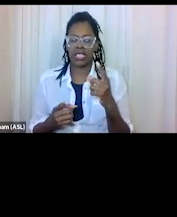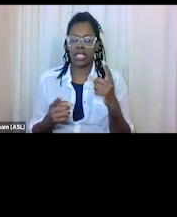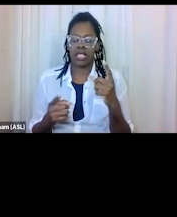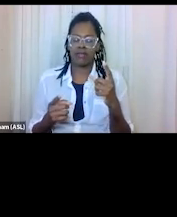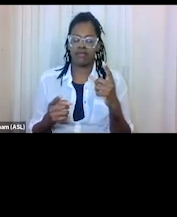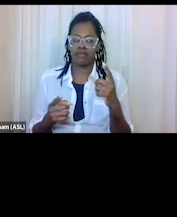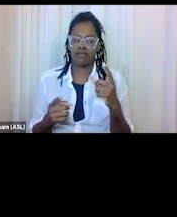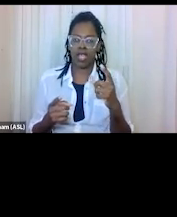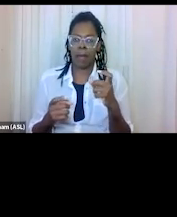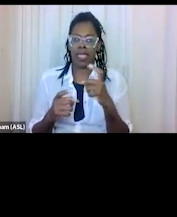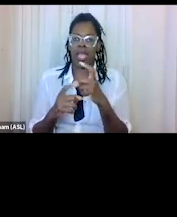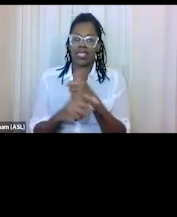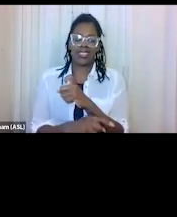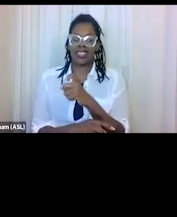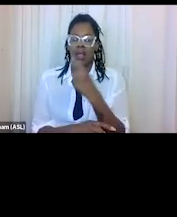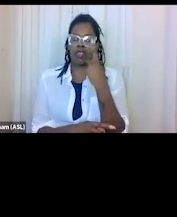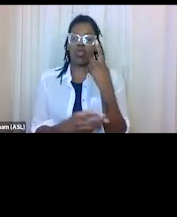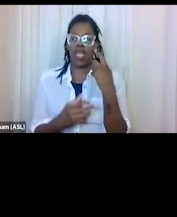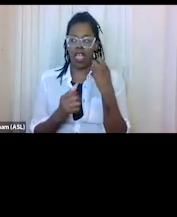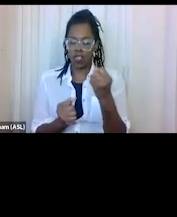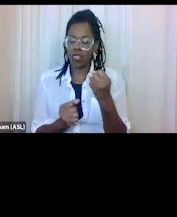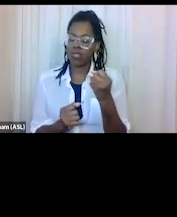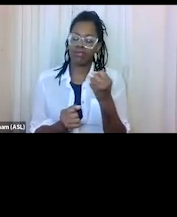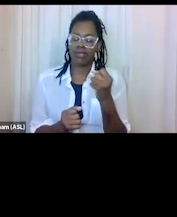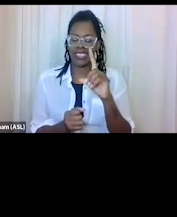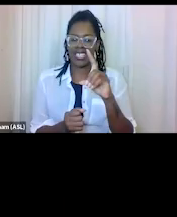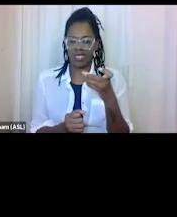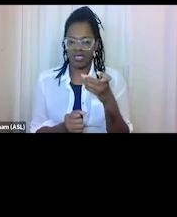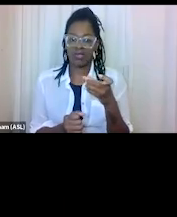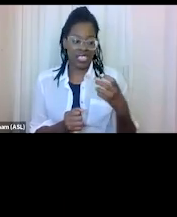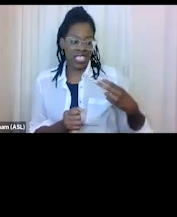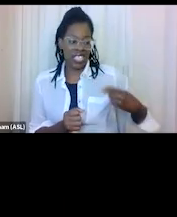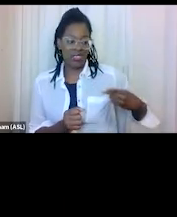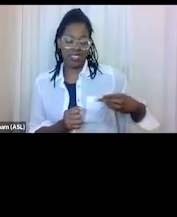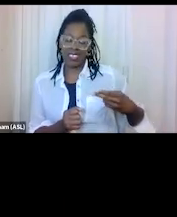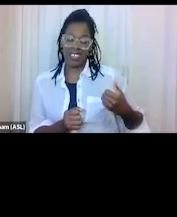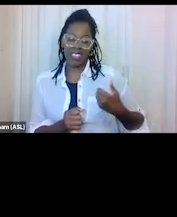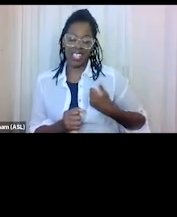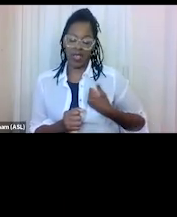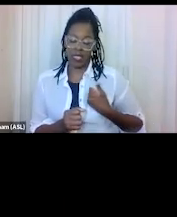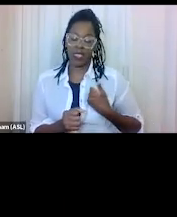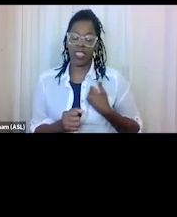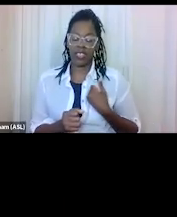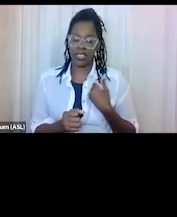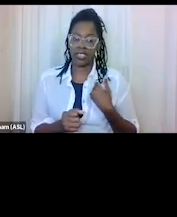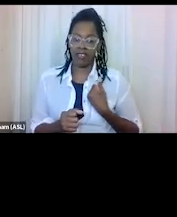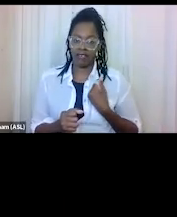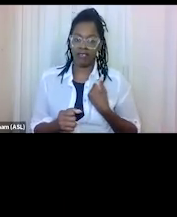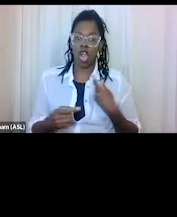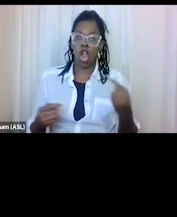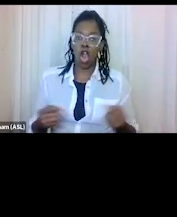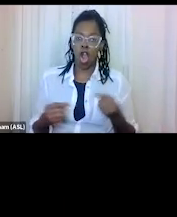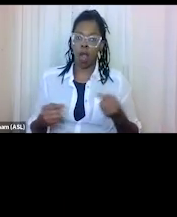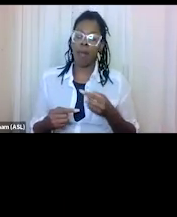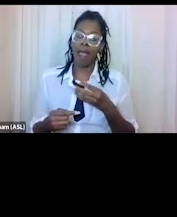mental health diagnosis that kind of mirrors a lot of the BPD symptoms. She has a history of self-harm and suicidality, a lot of